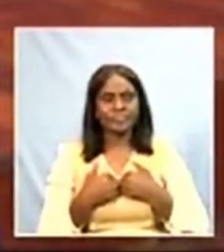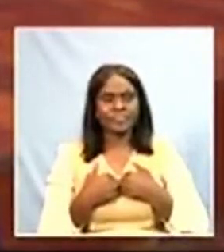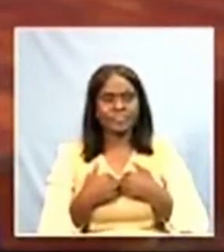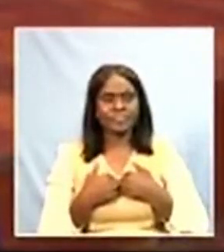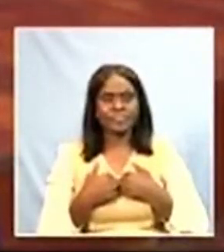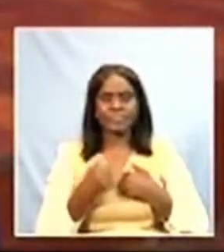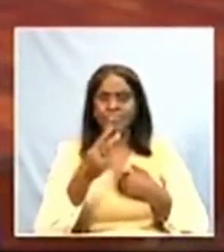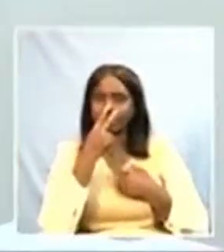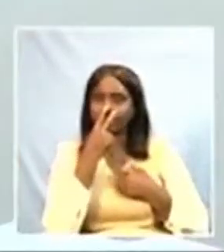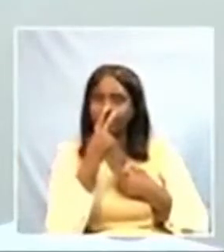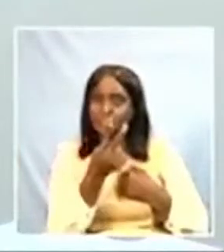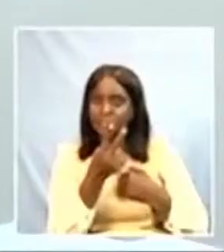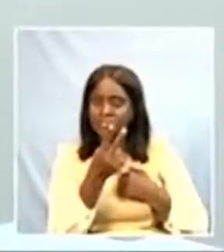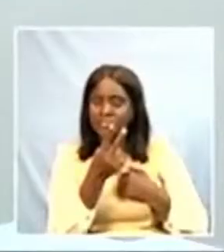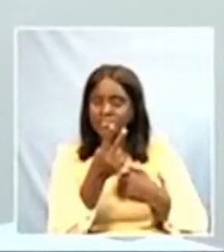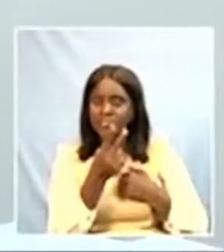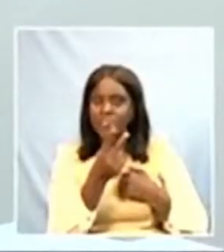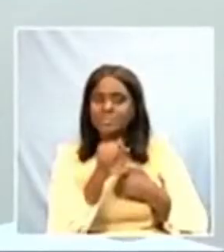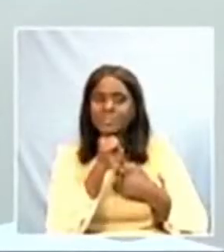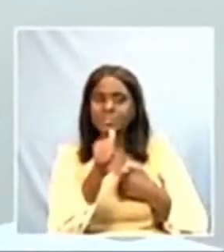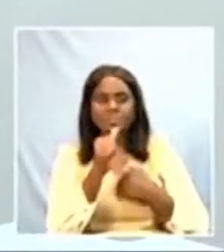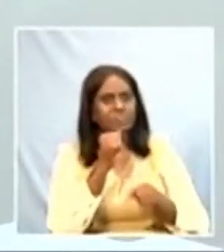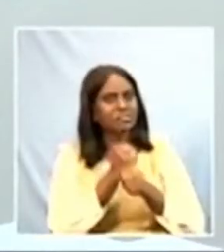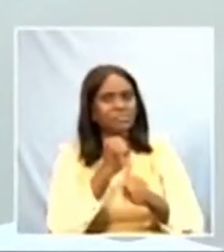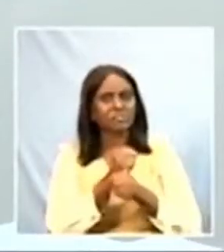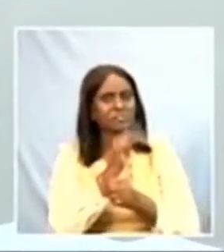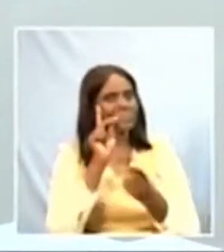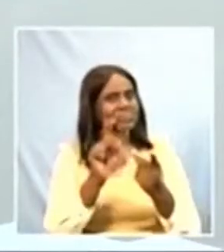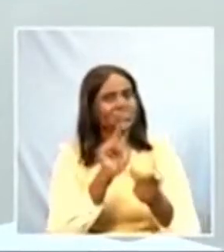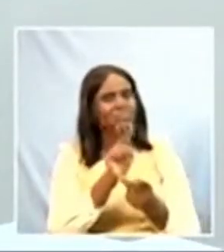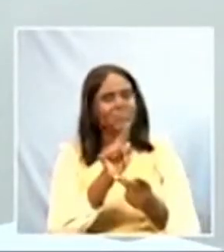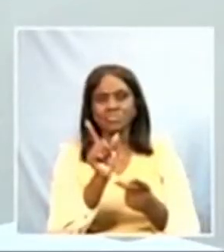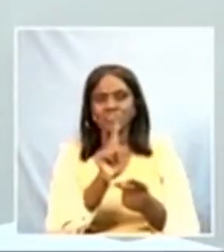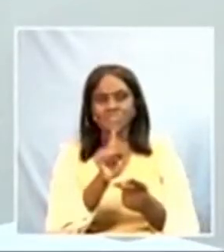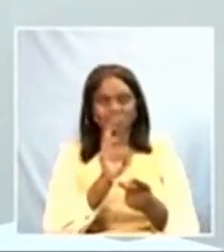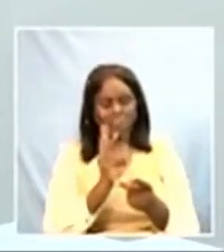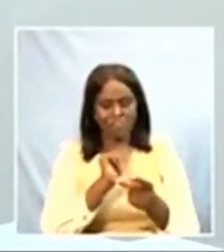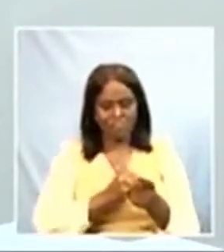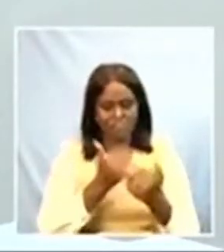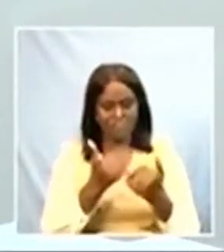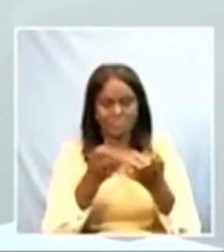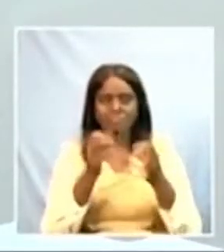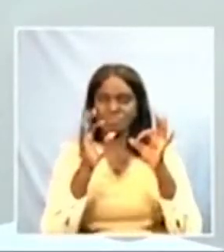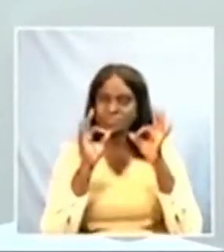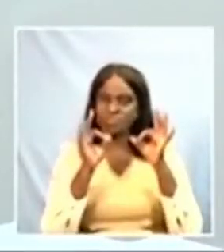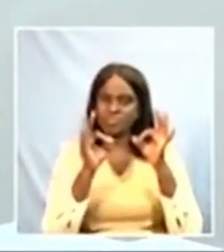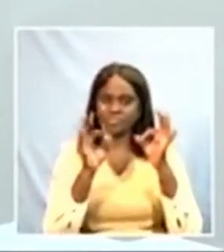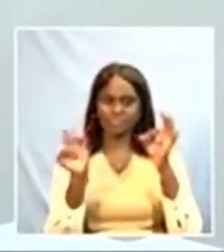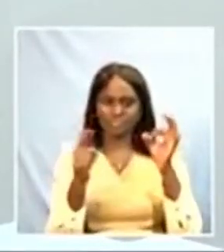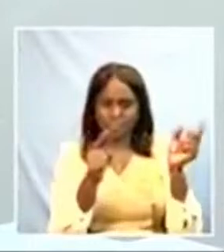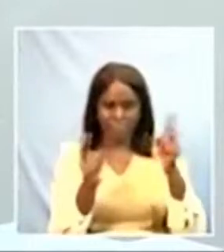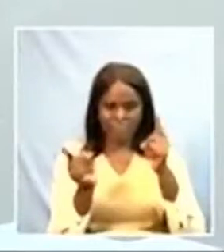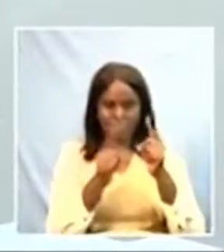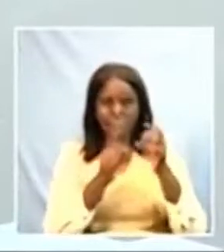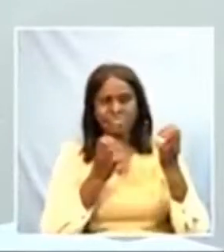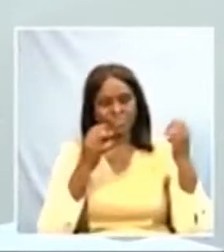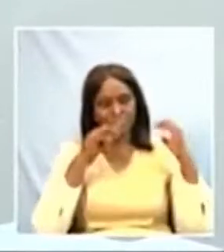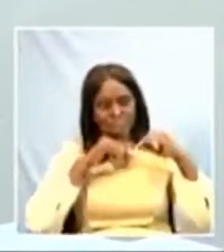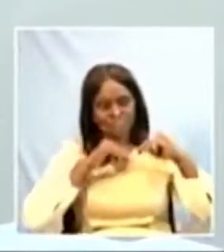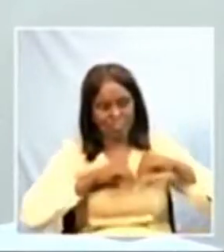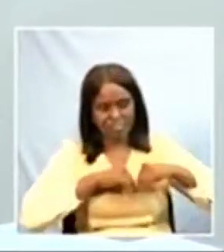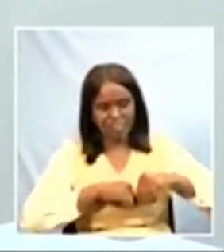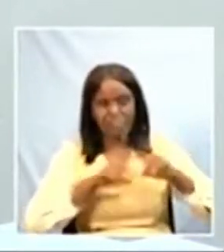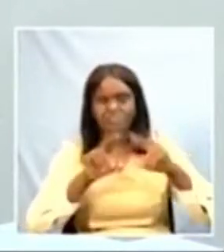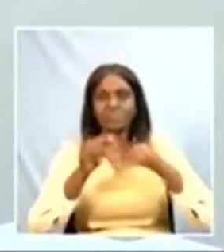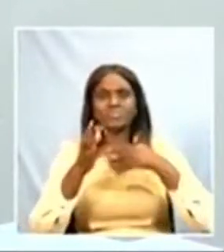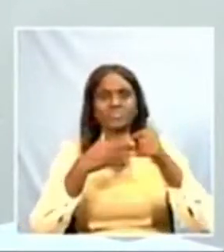You see, don't do that. We want to be sober. Don't provoke our emotions. The